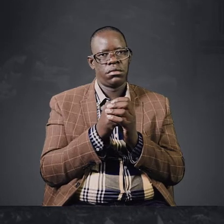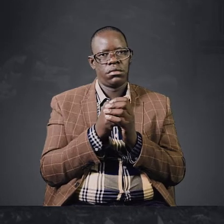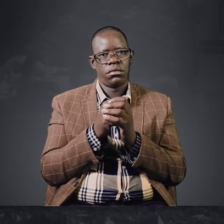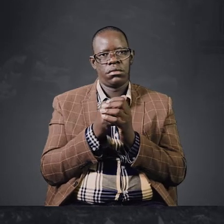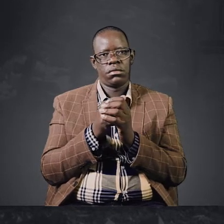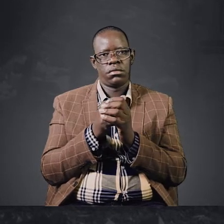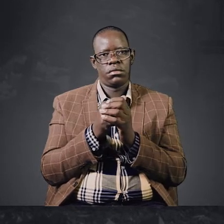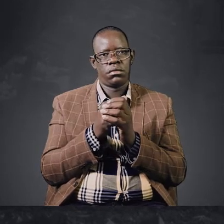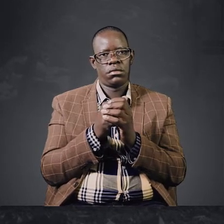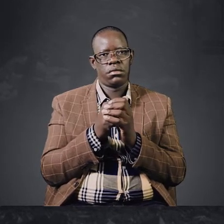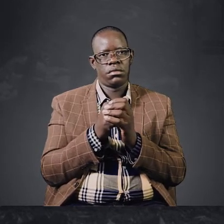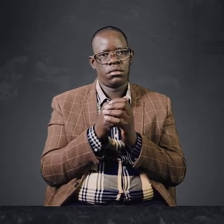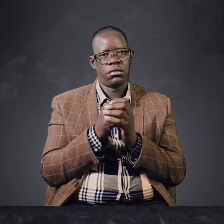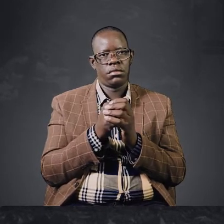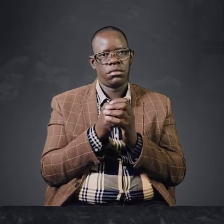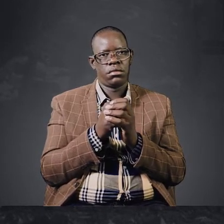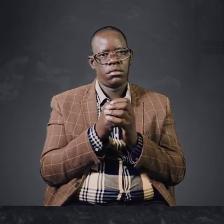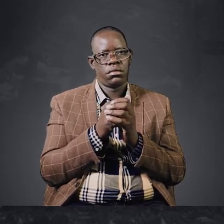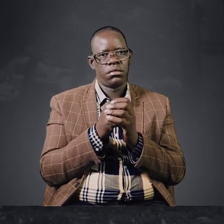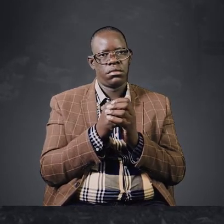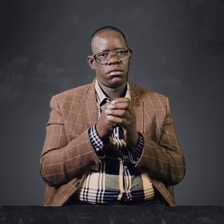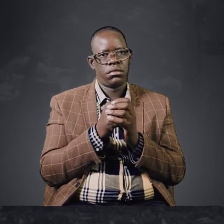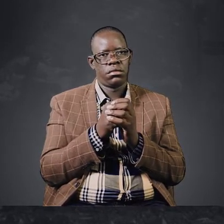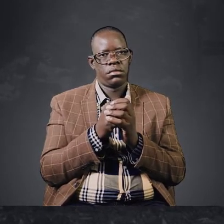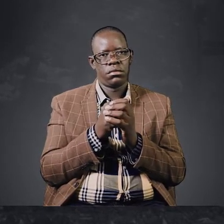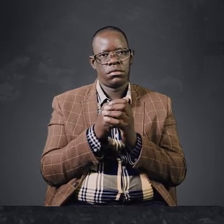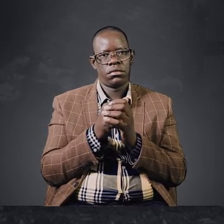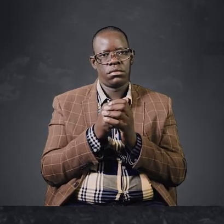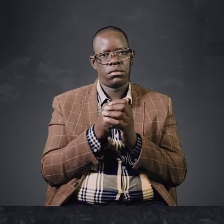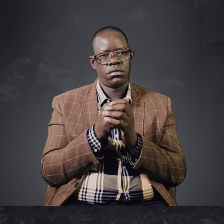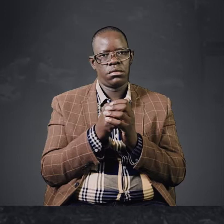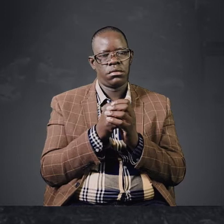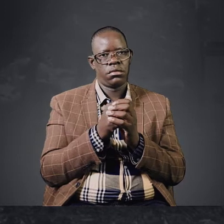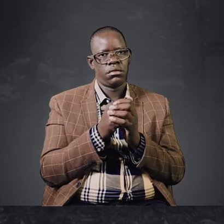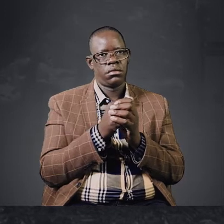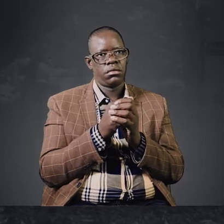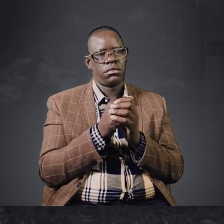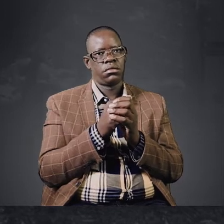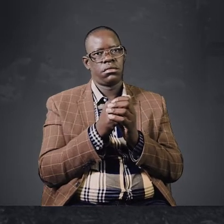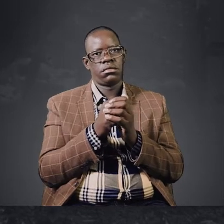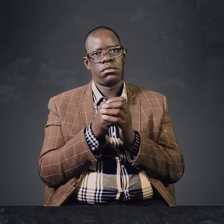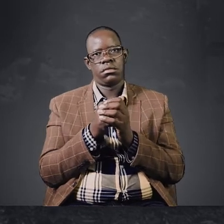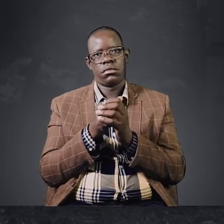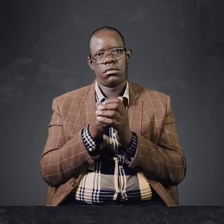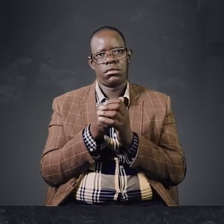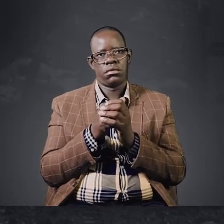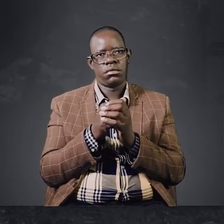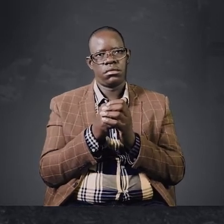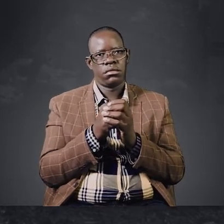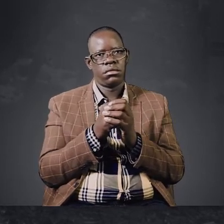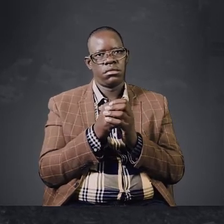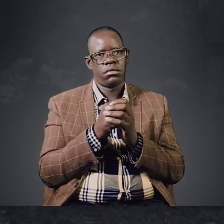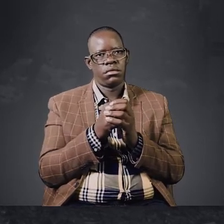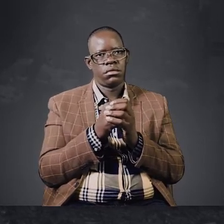can use hoses to wash off beaches, and vacuum vehicles can suck oil from the beach. Empty